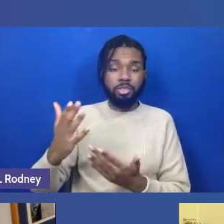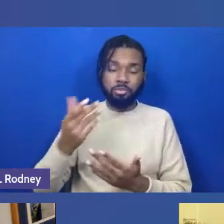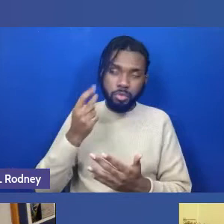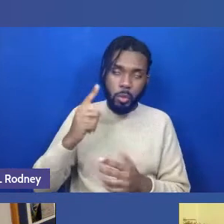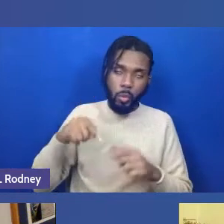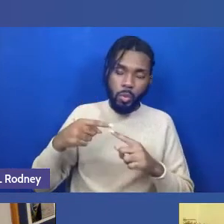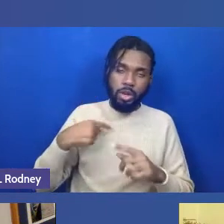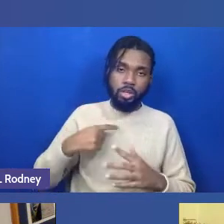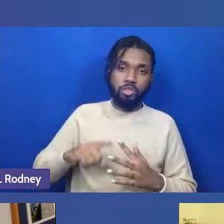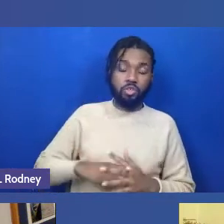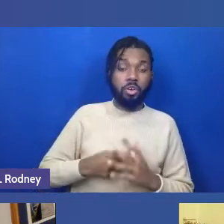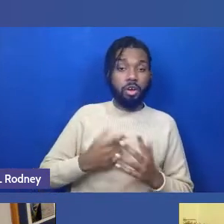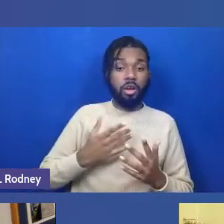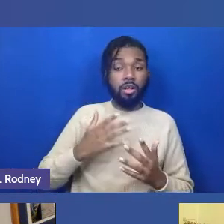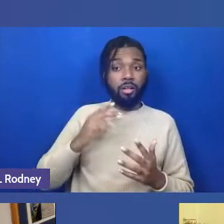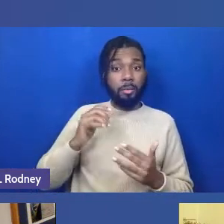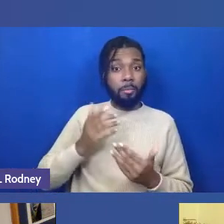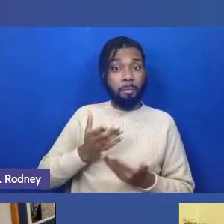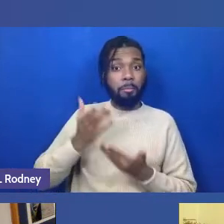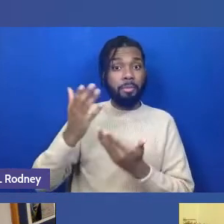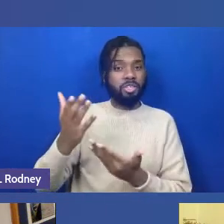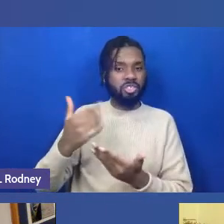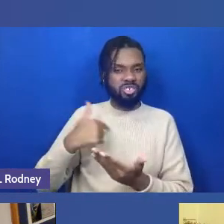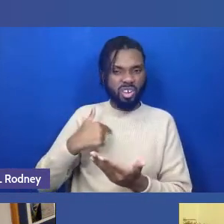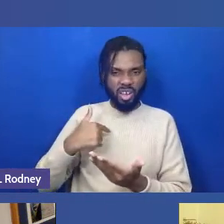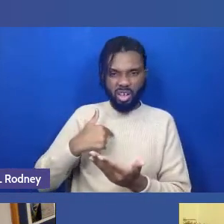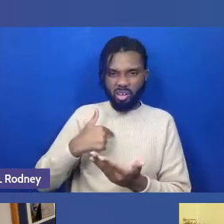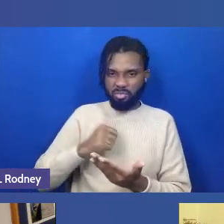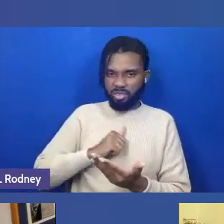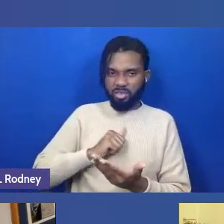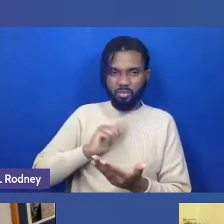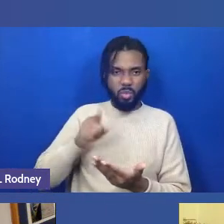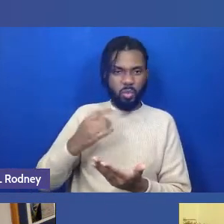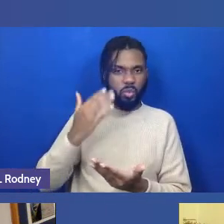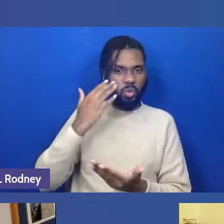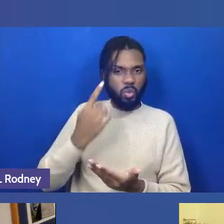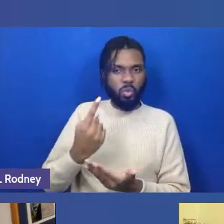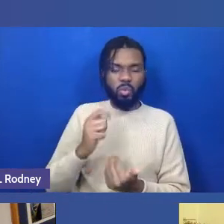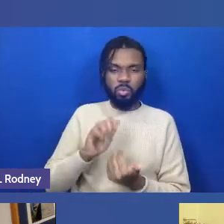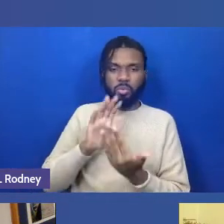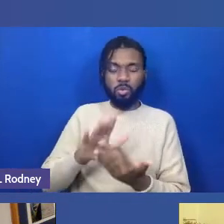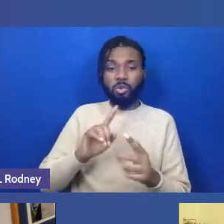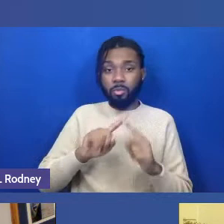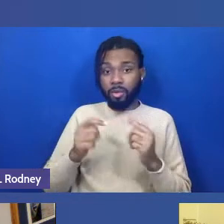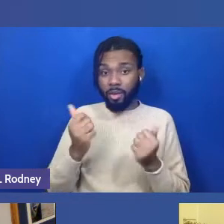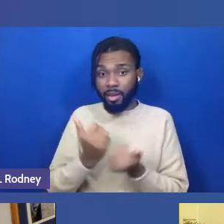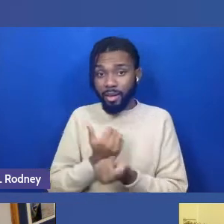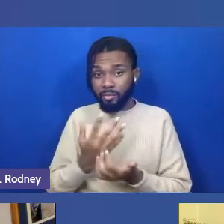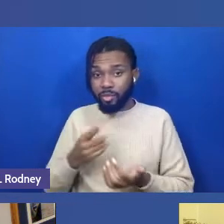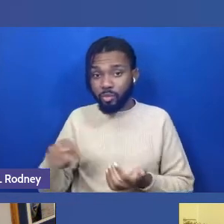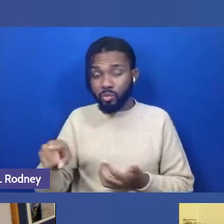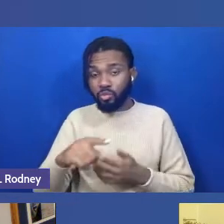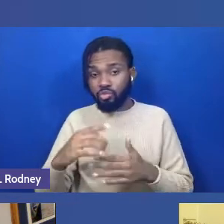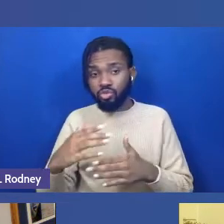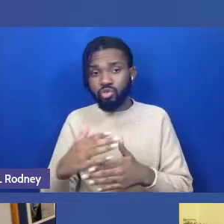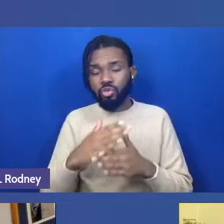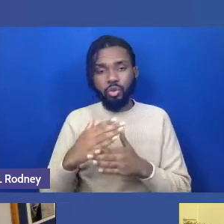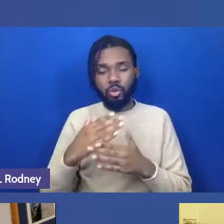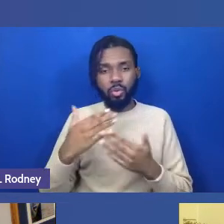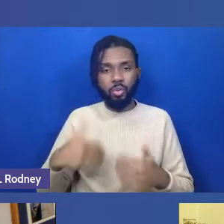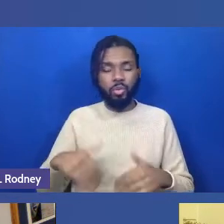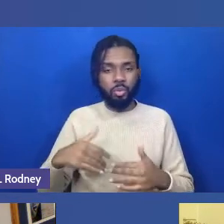of pitching I had in my head was very one way. And everything that this group is sharing, it's really so much more